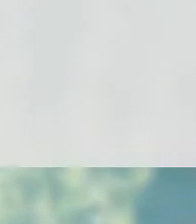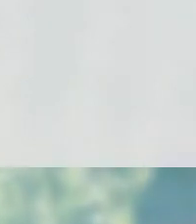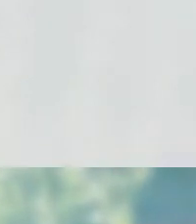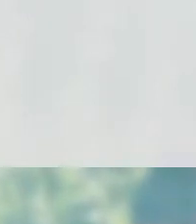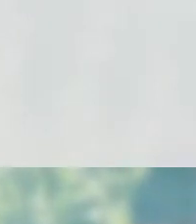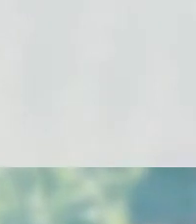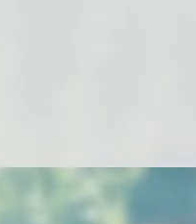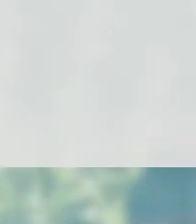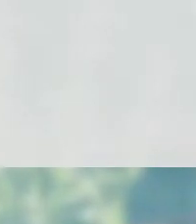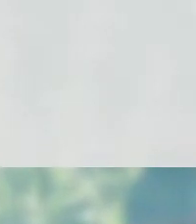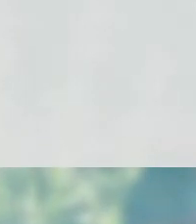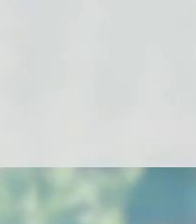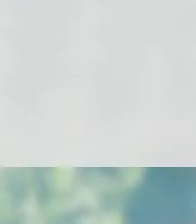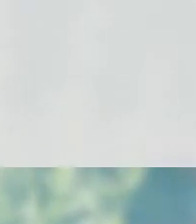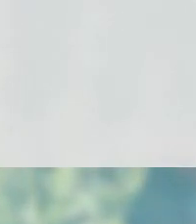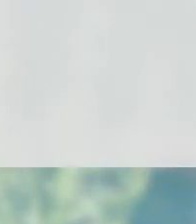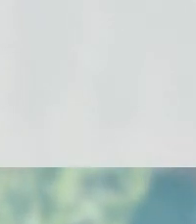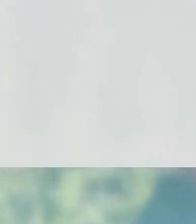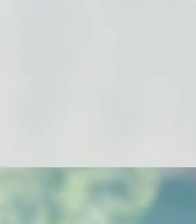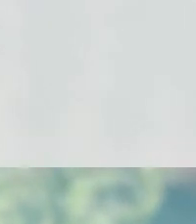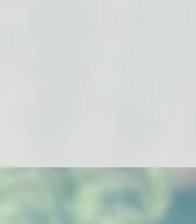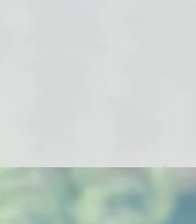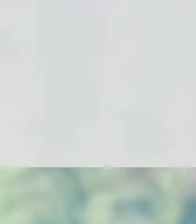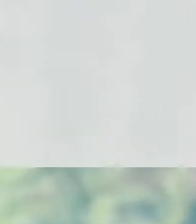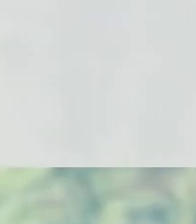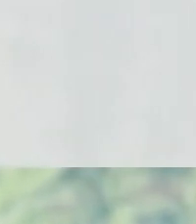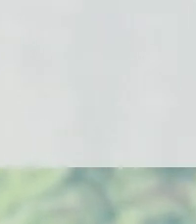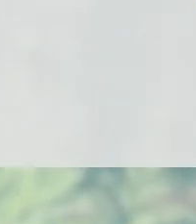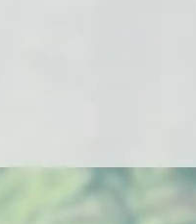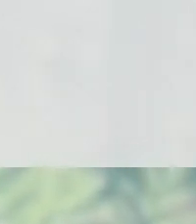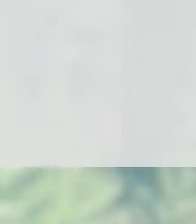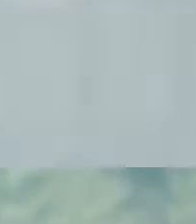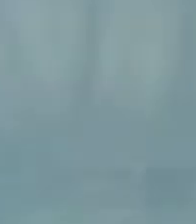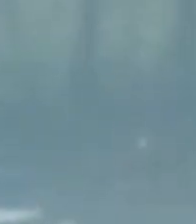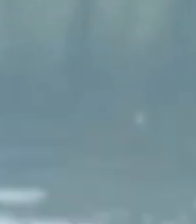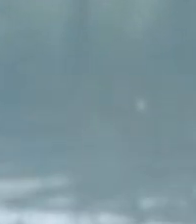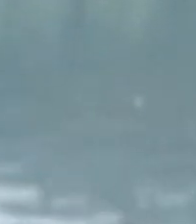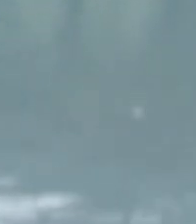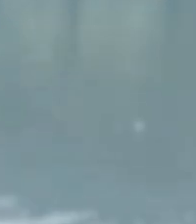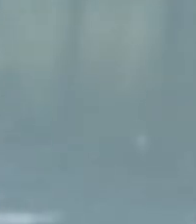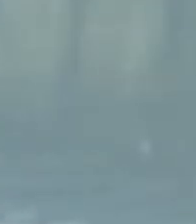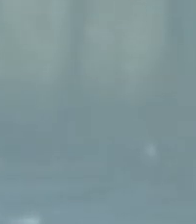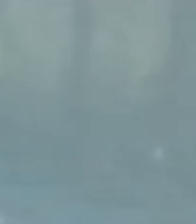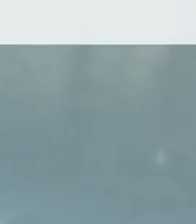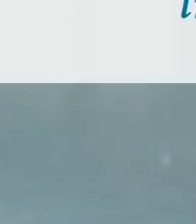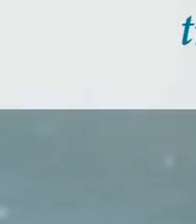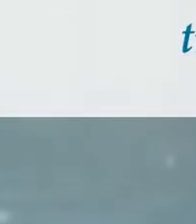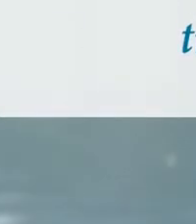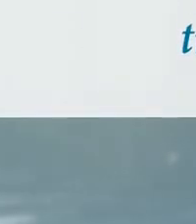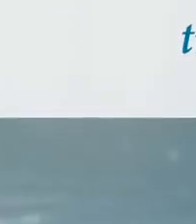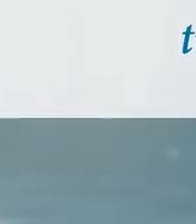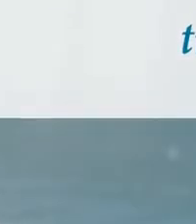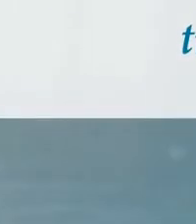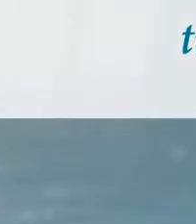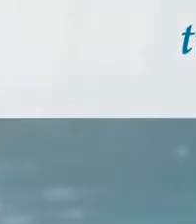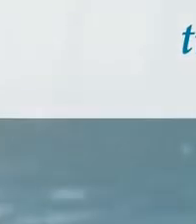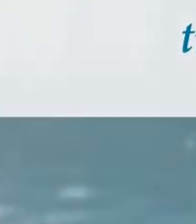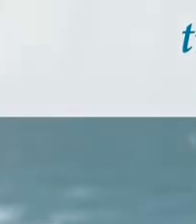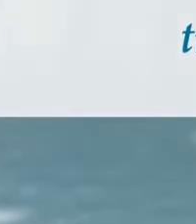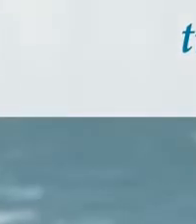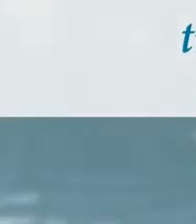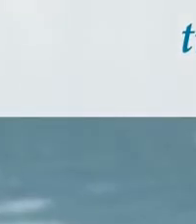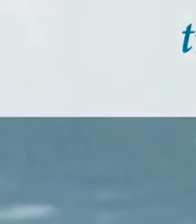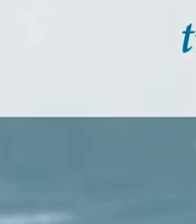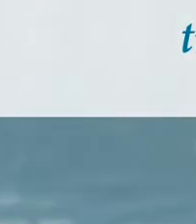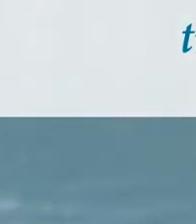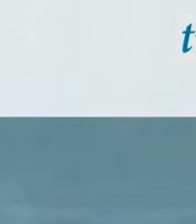joyful. And now our vision statement. Together, centered in spirit, we celebrate a world transformed